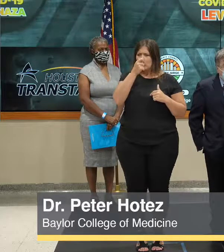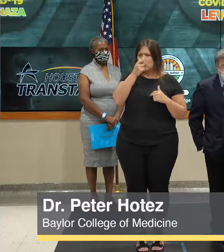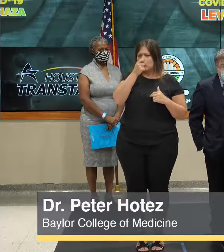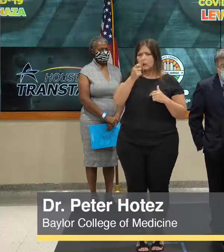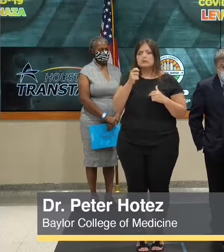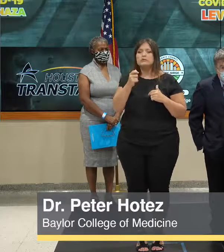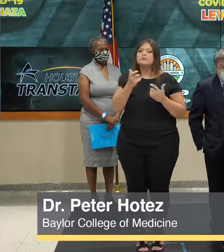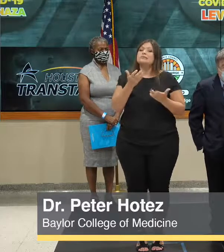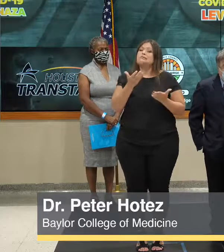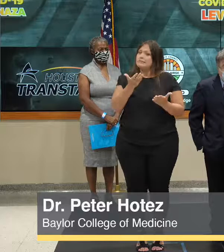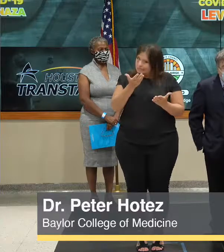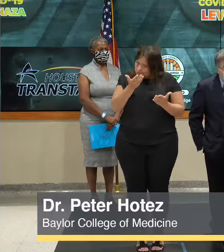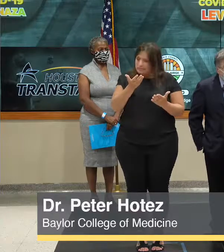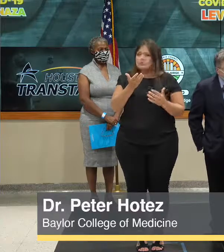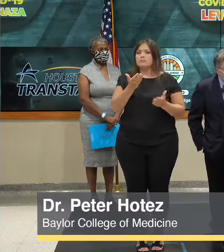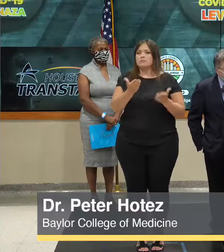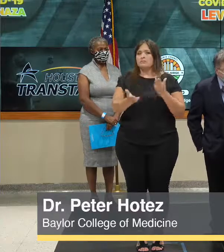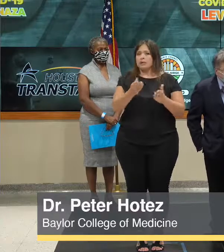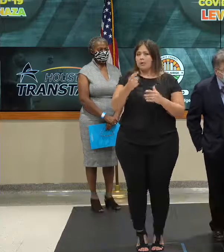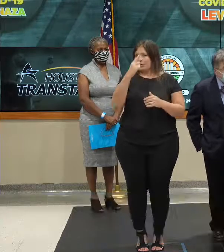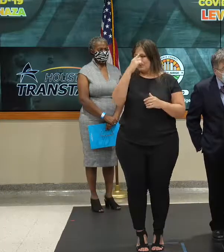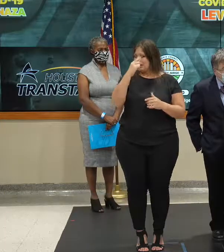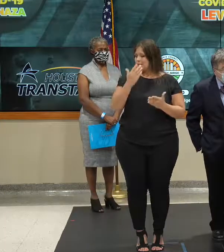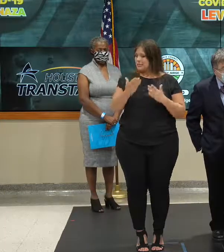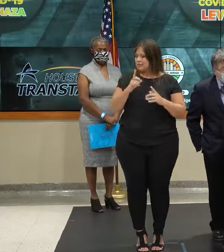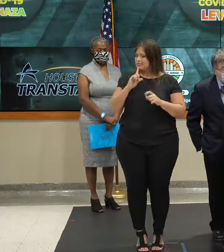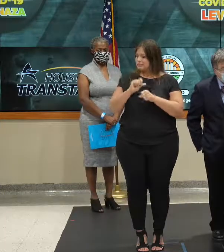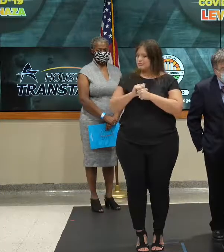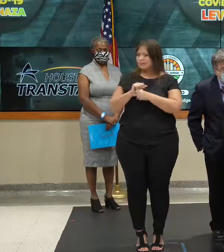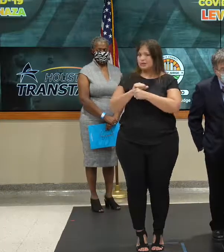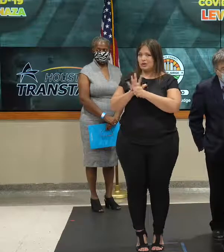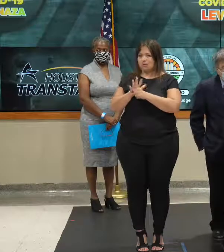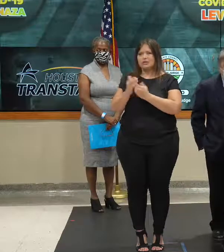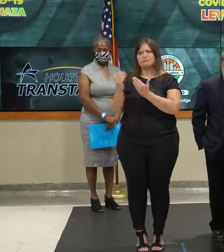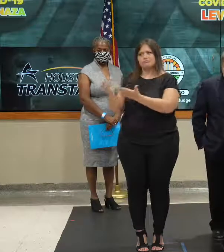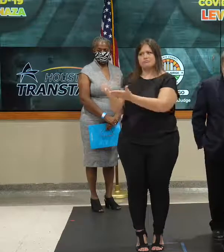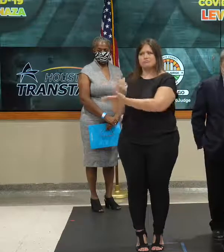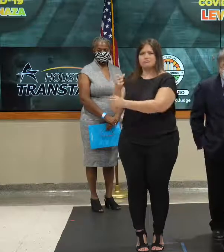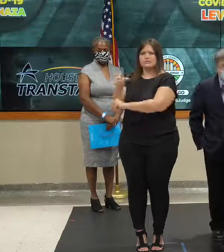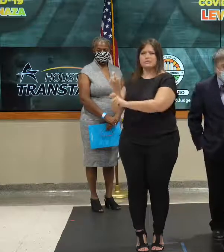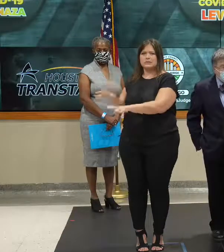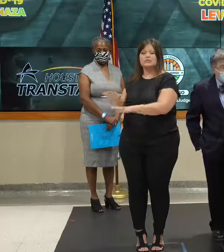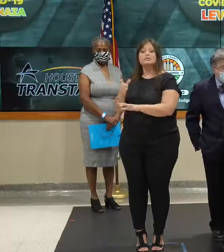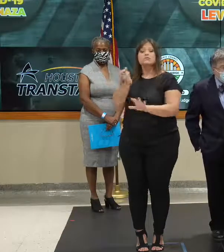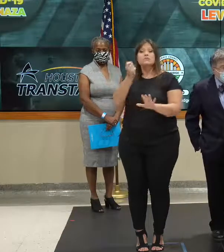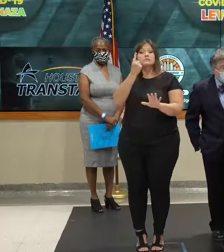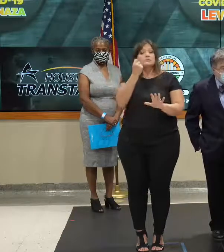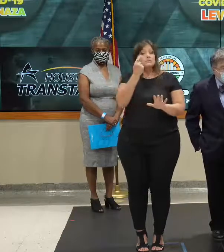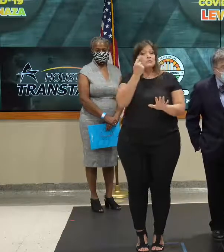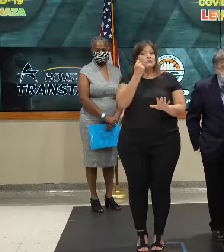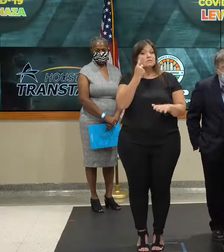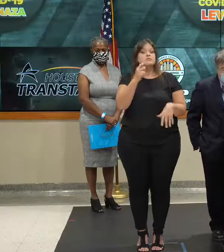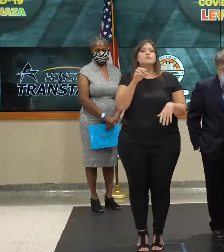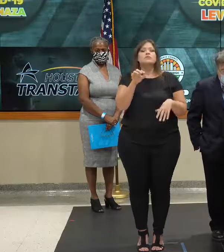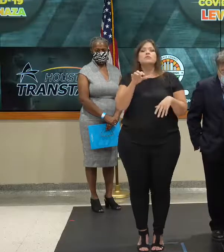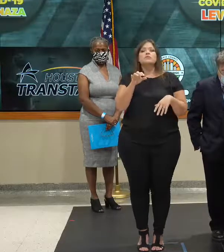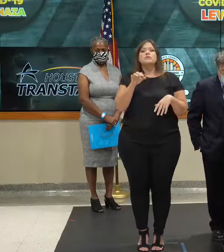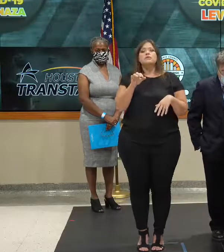you might think, hey, maybe this is COVID and get tested as well. Now, that's going to create some